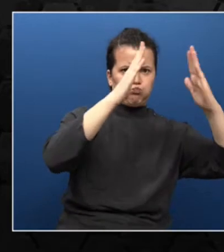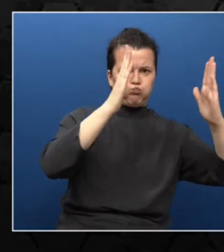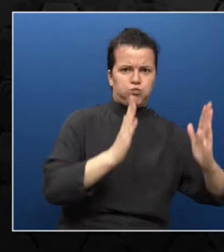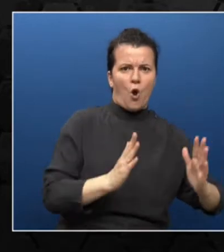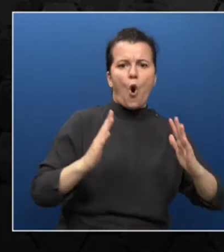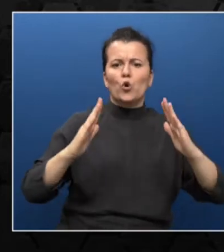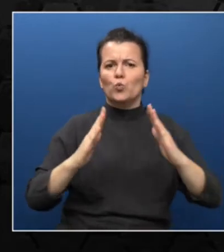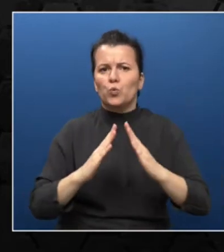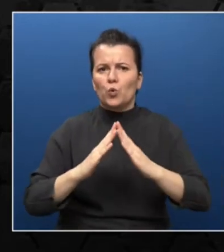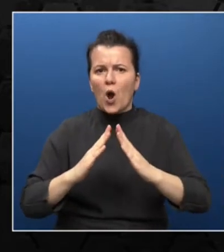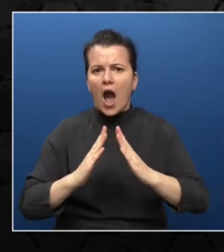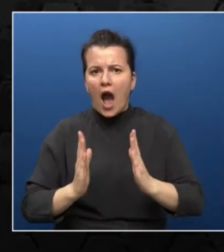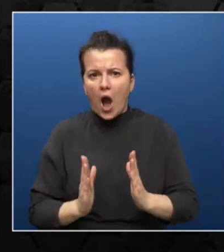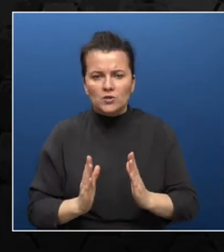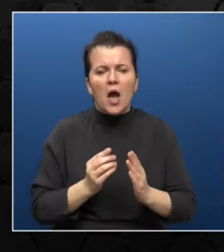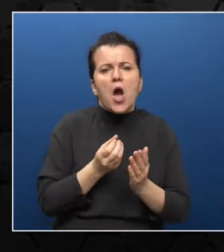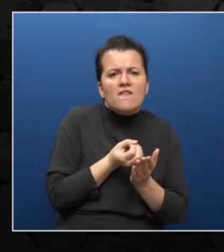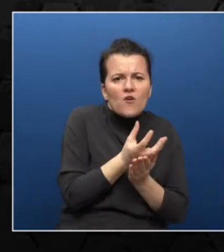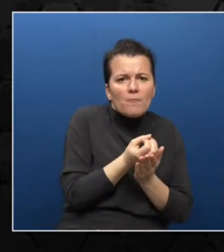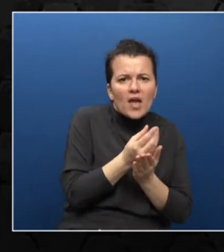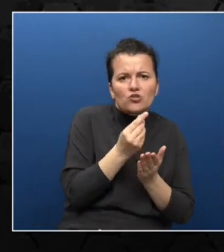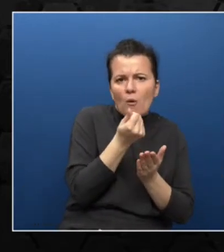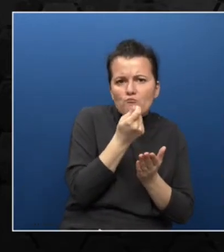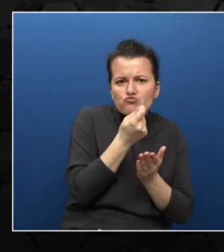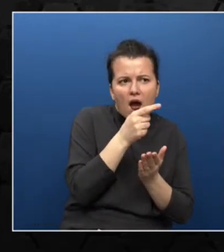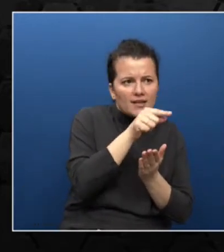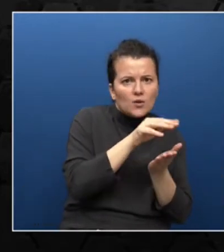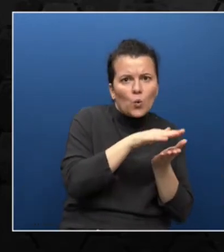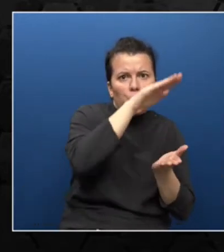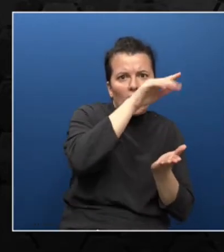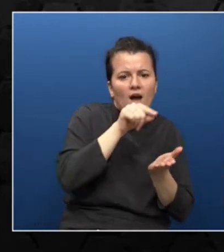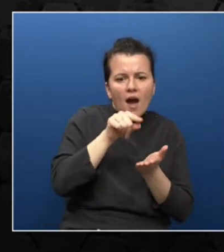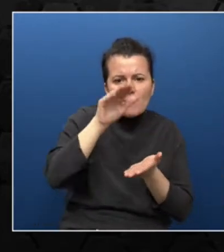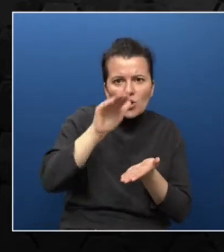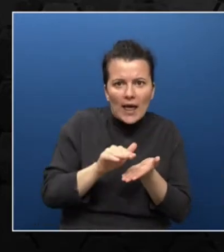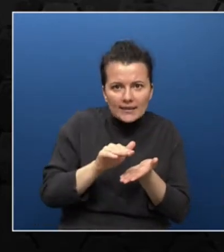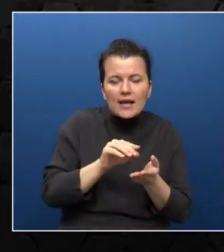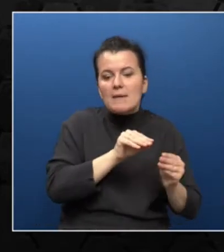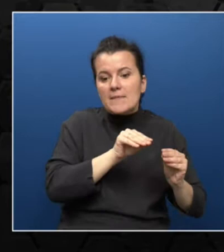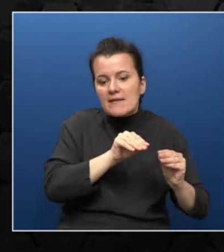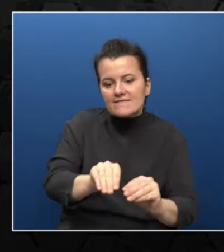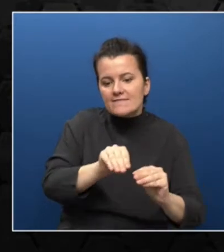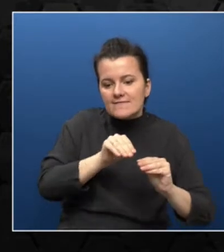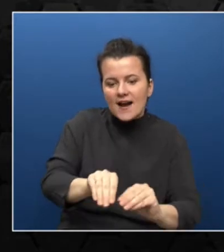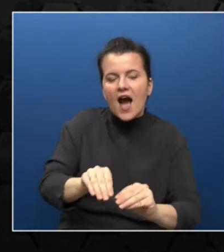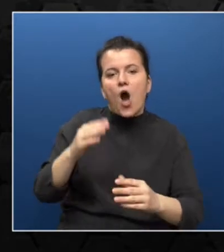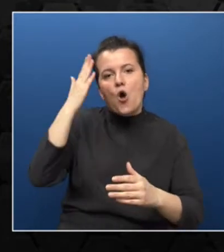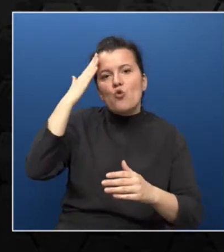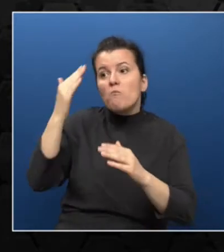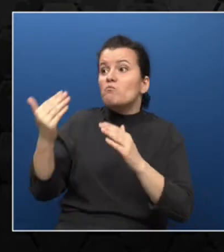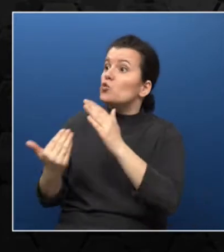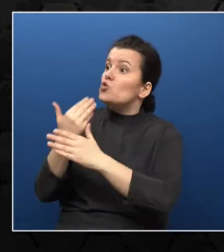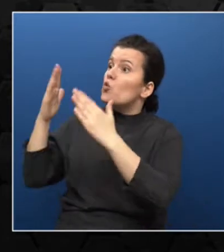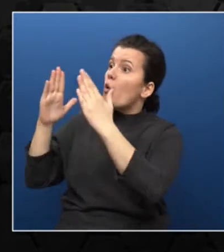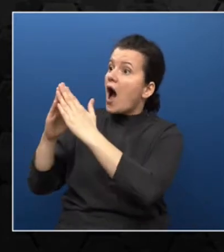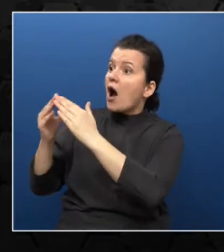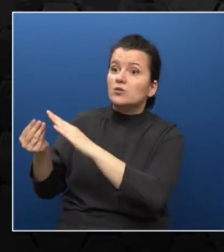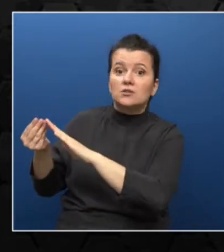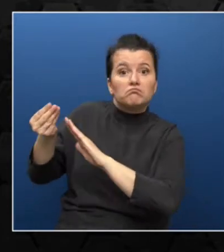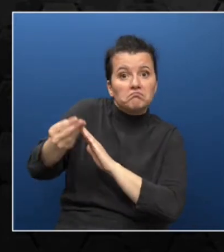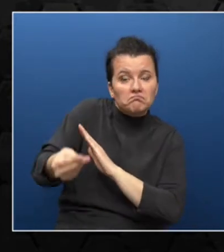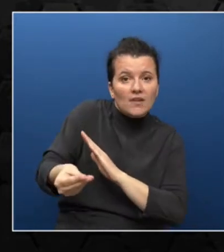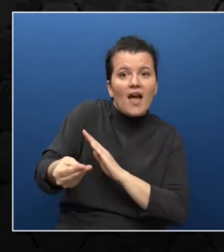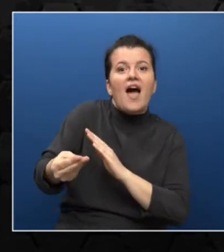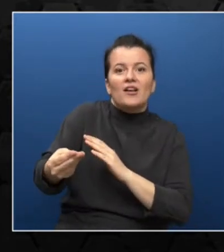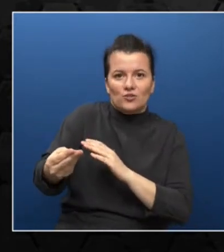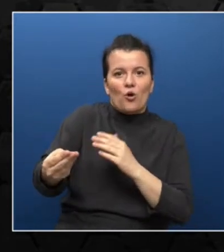Taking these 2 particular data, and you can then compare it with some new data that you get of a particular house, some new features